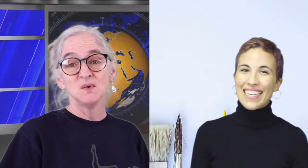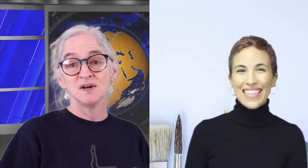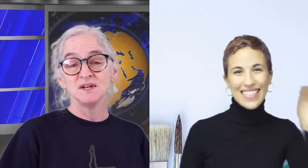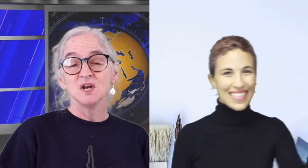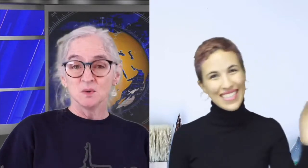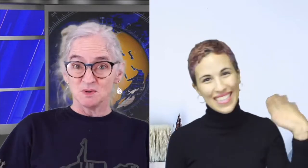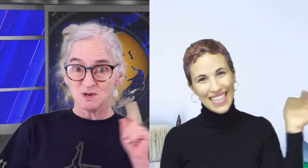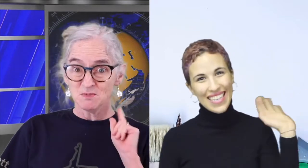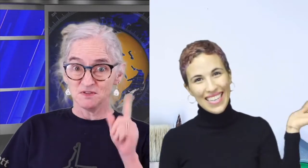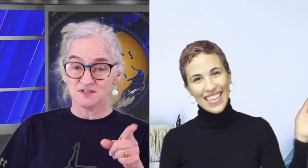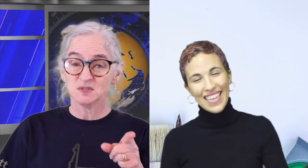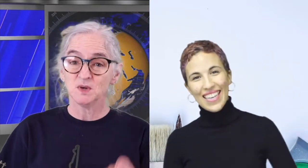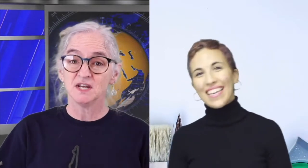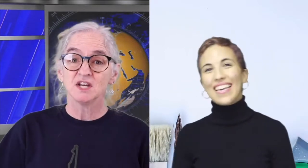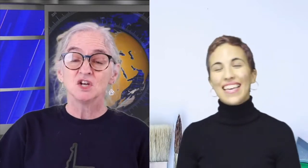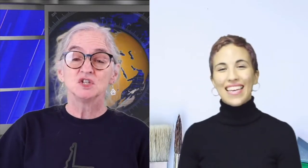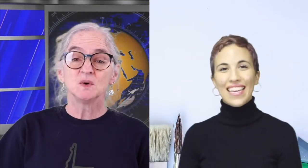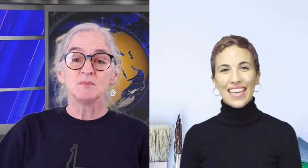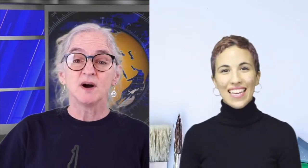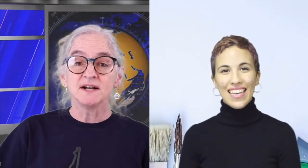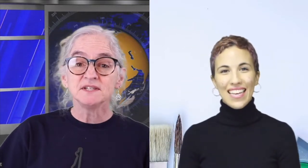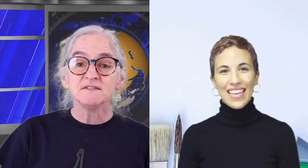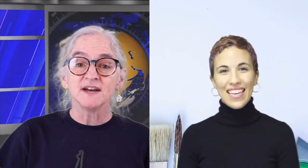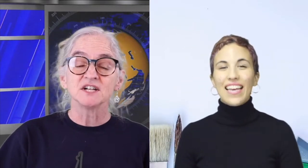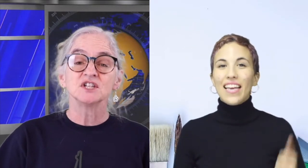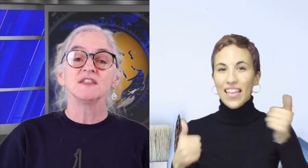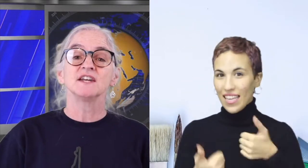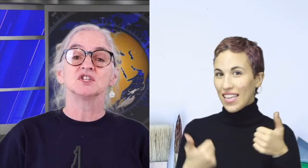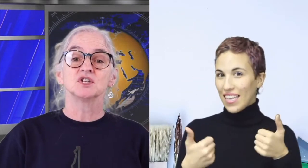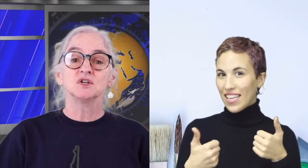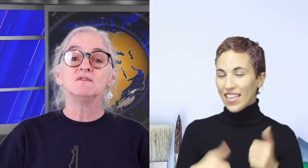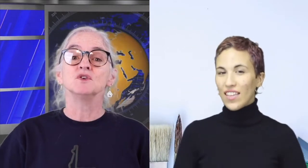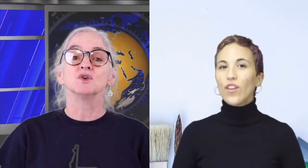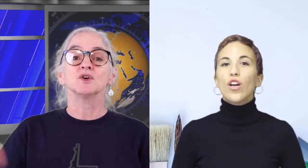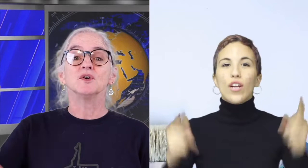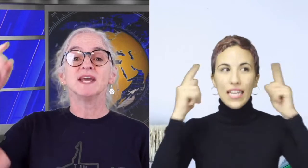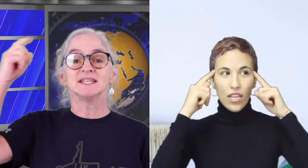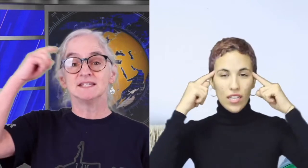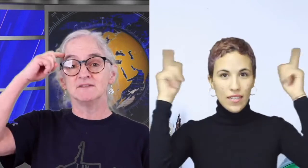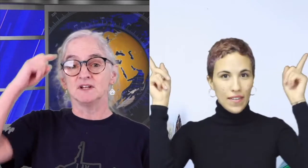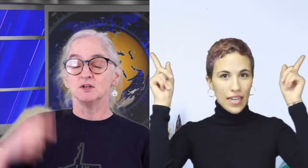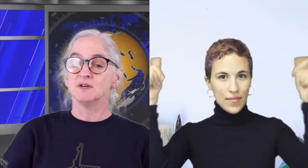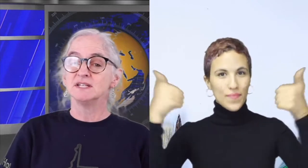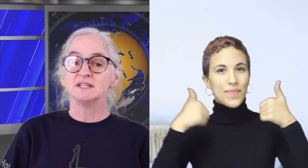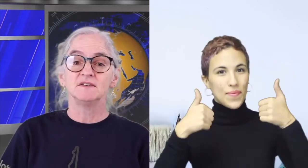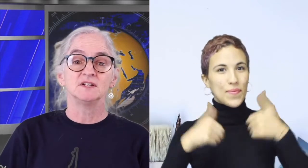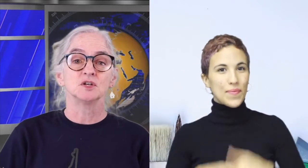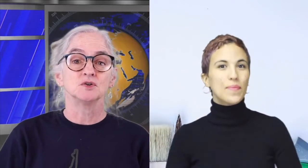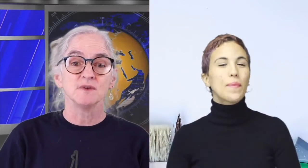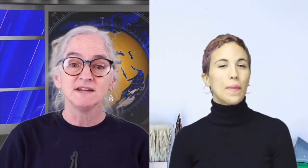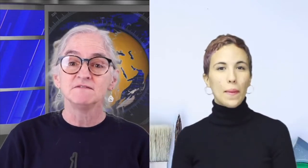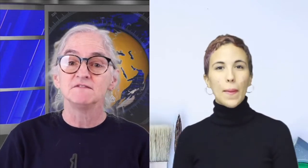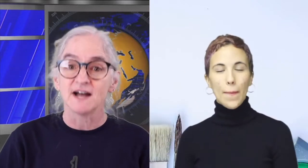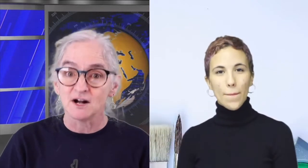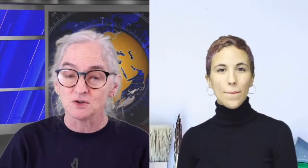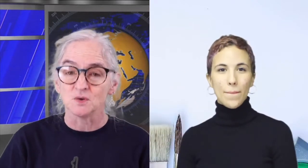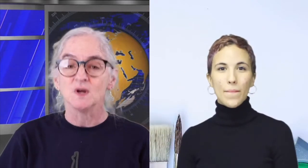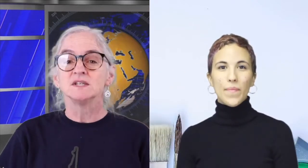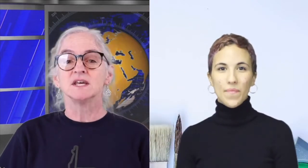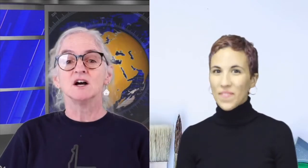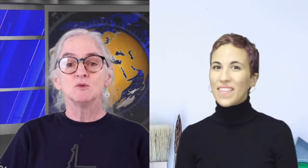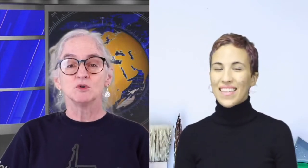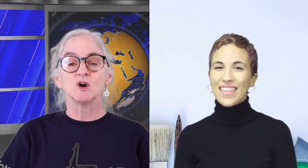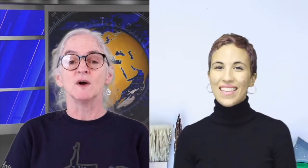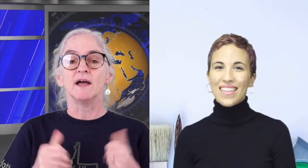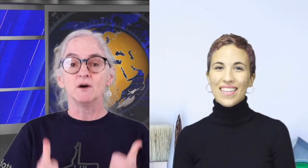to get going. Remember this week, do a positive action that is good for your creativity. Creativity is a great value